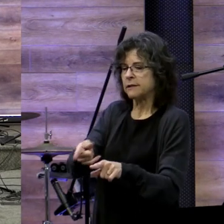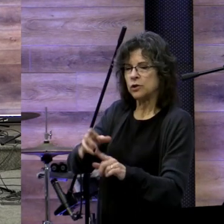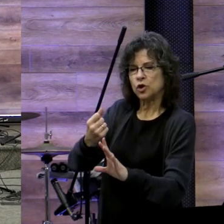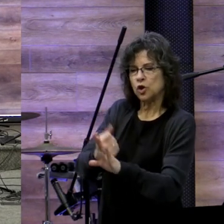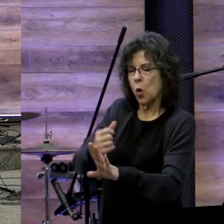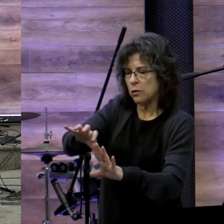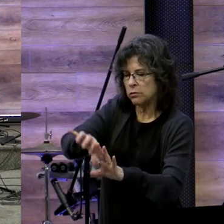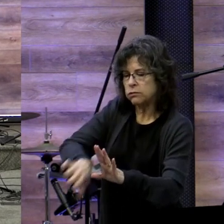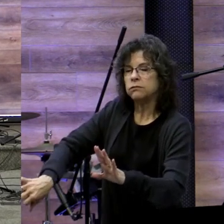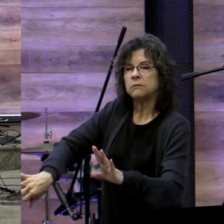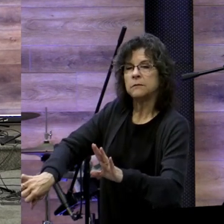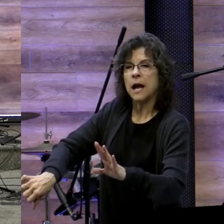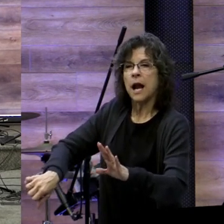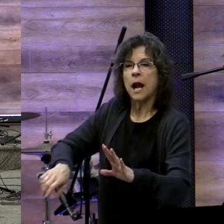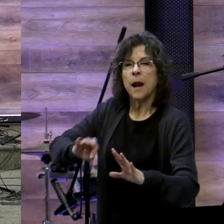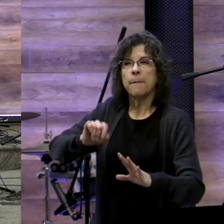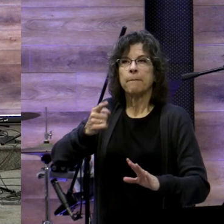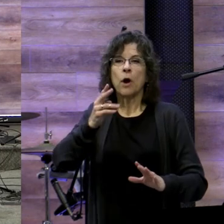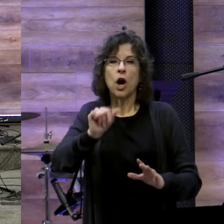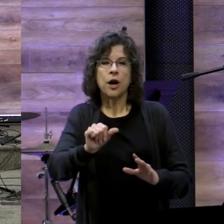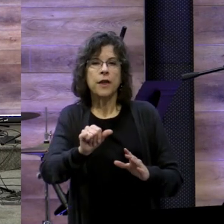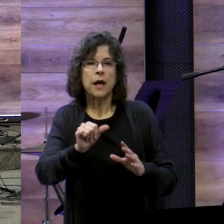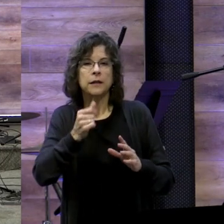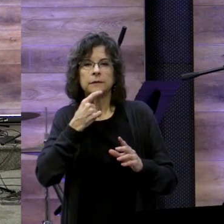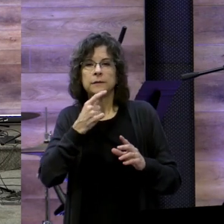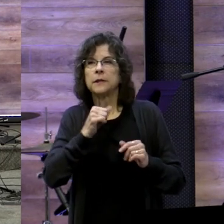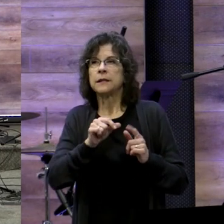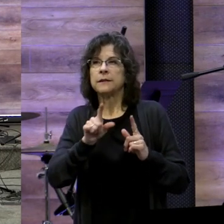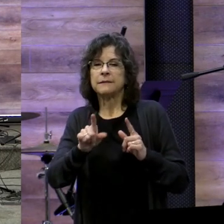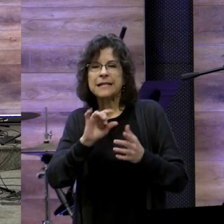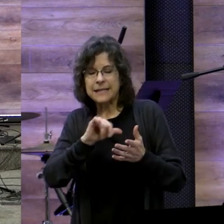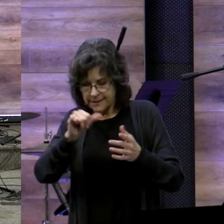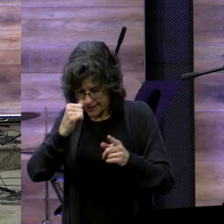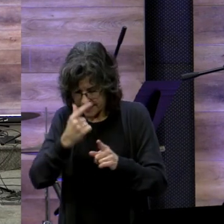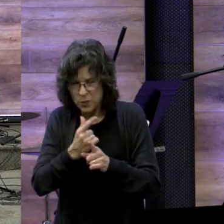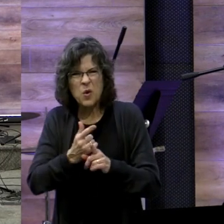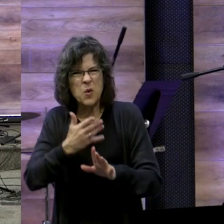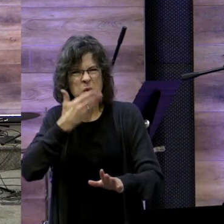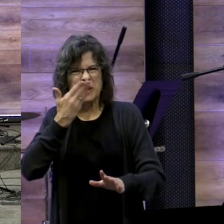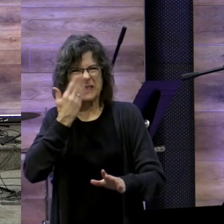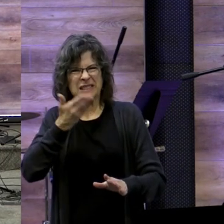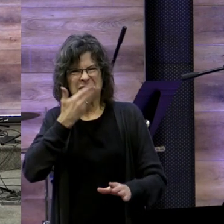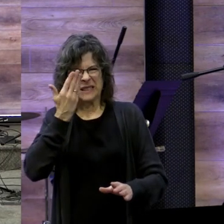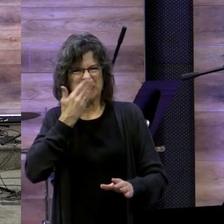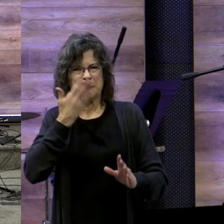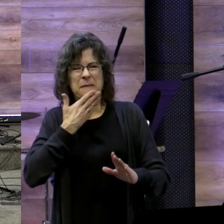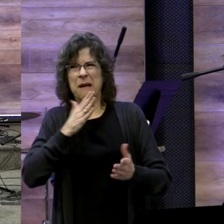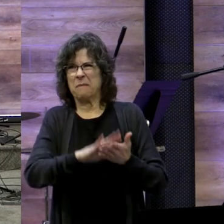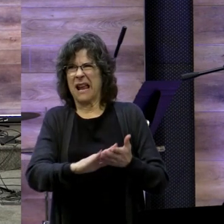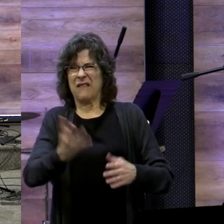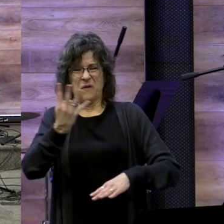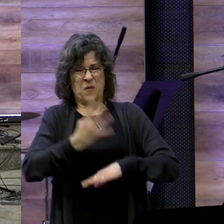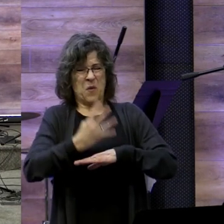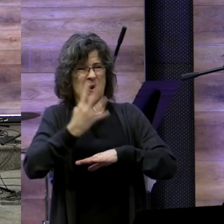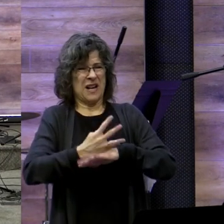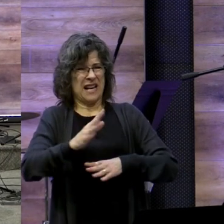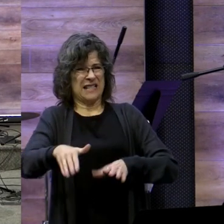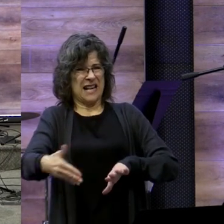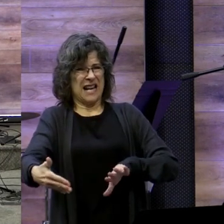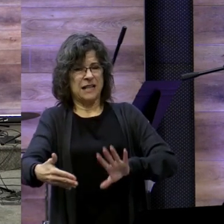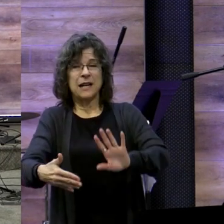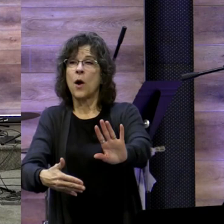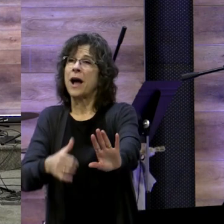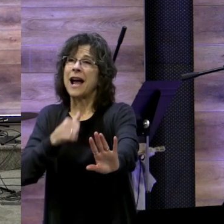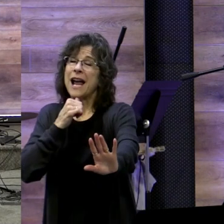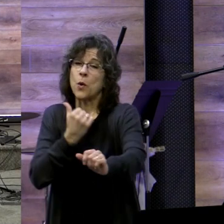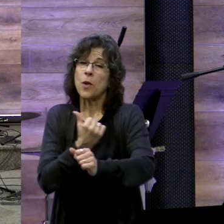the sister of the dead man, said to him, "Lord, by this time there will be an odor, for he has been dead 4 days." Now, I don't love the King James Version,